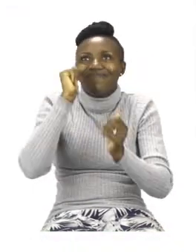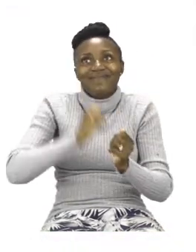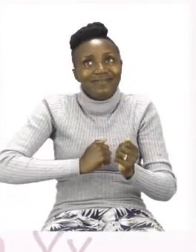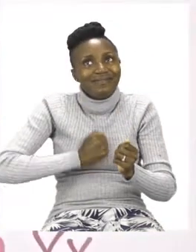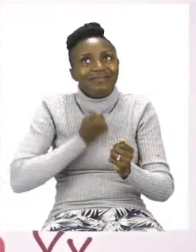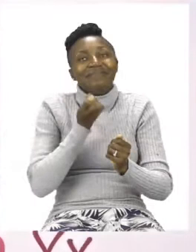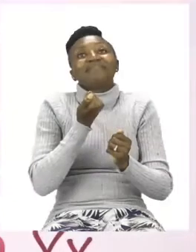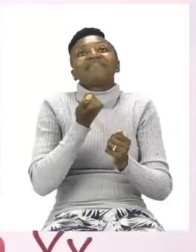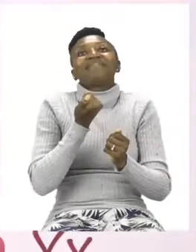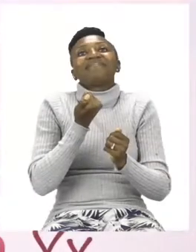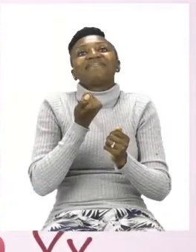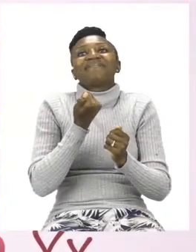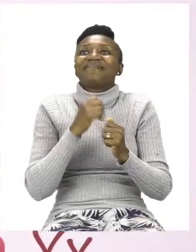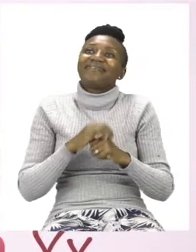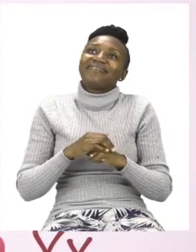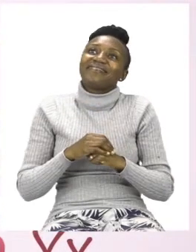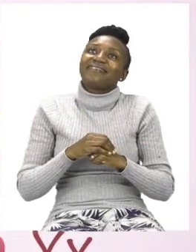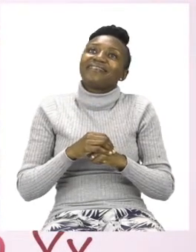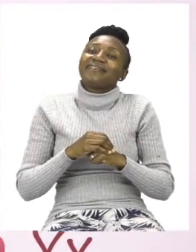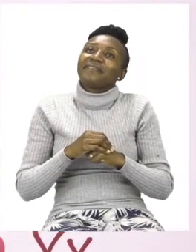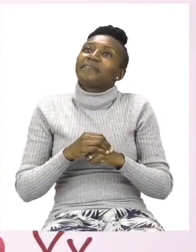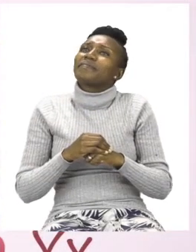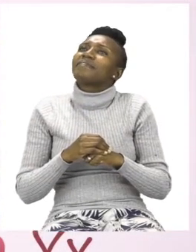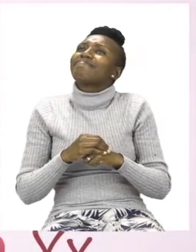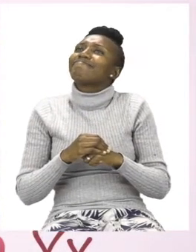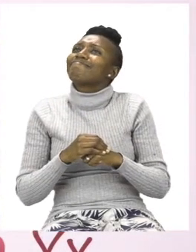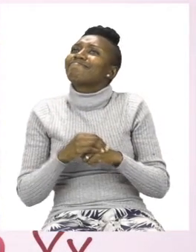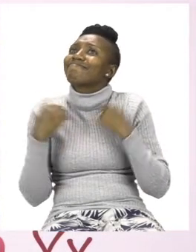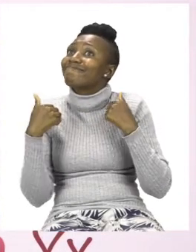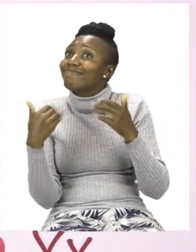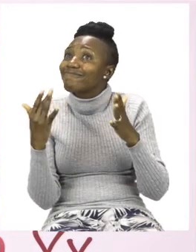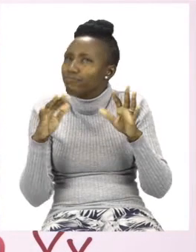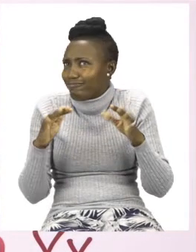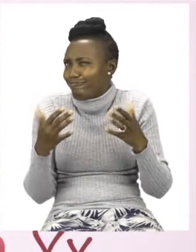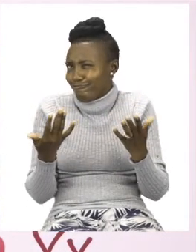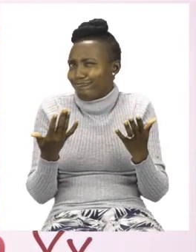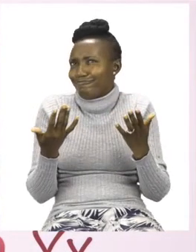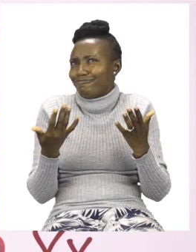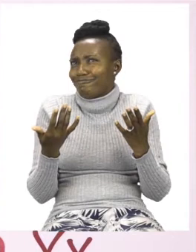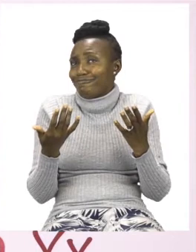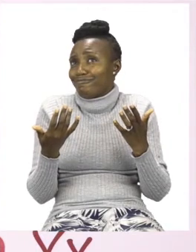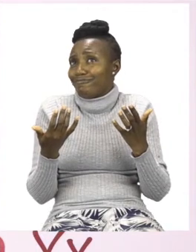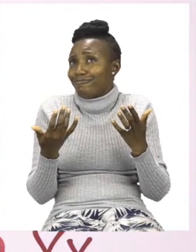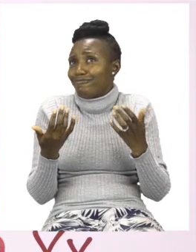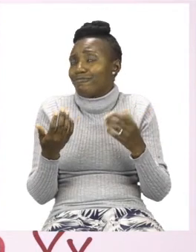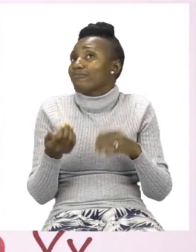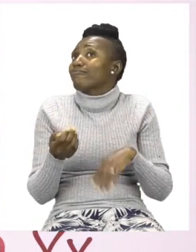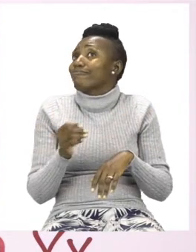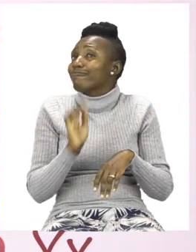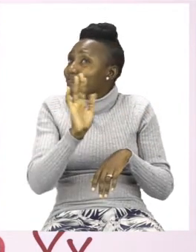My School. And before we get into any lessons, my dear friends, we know that we have